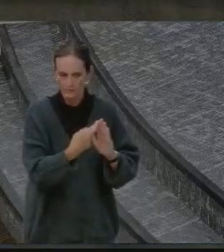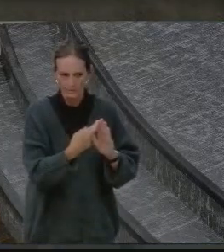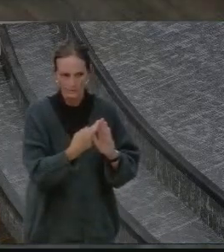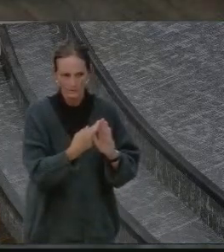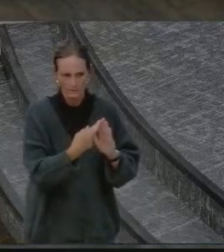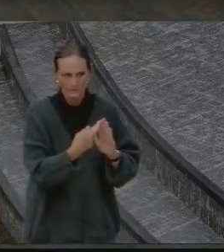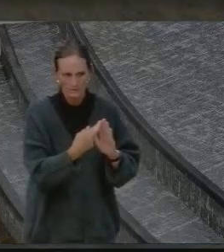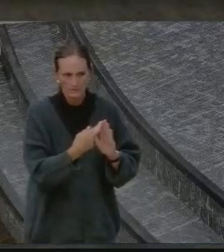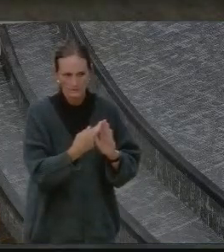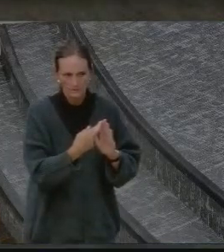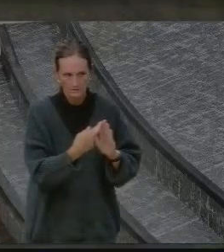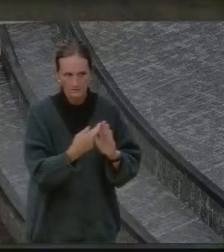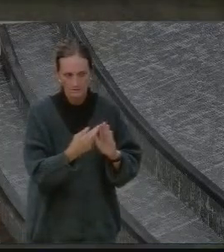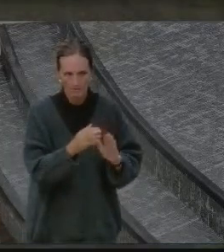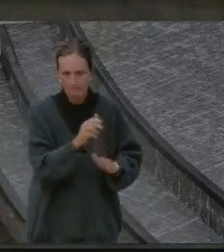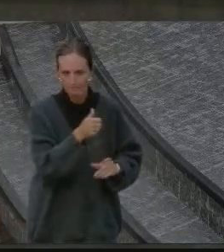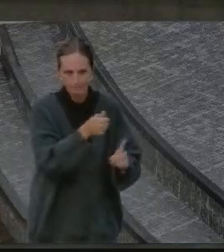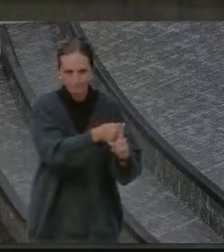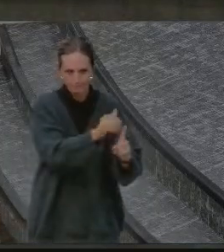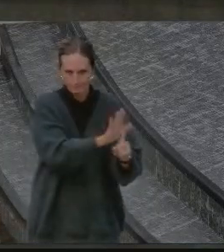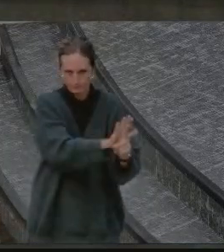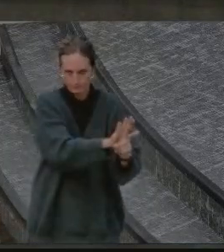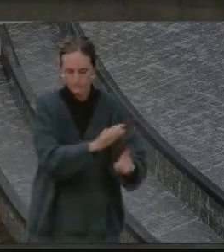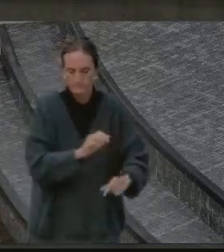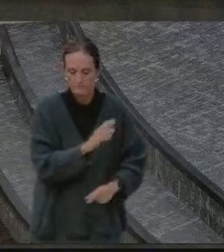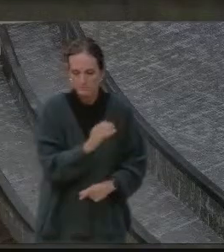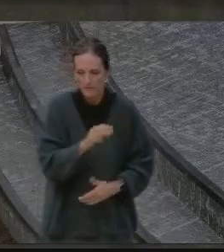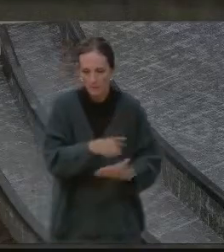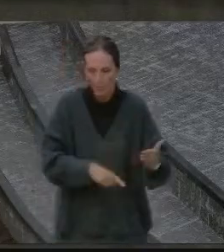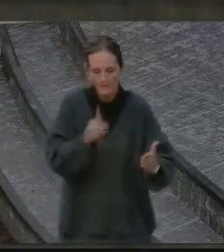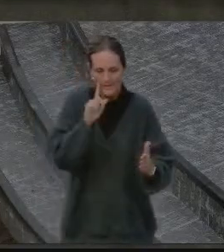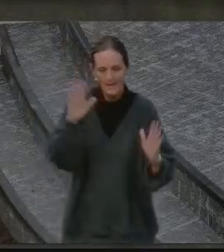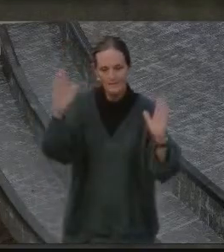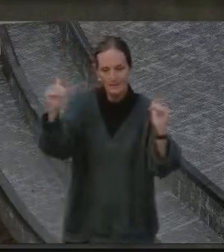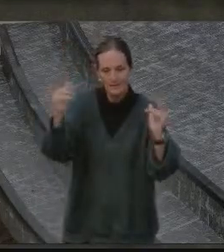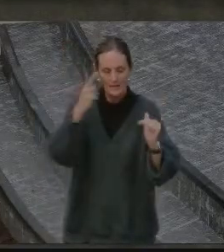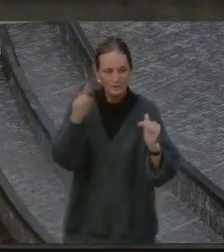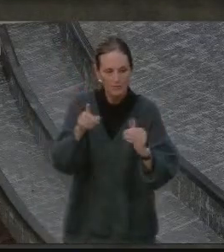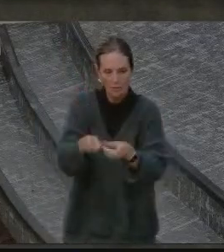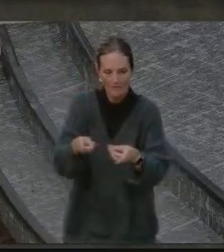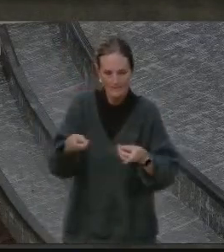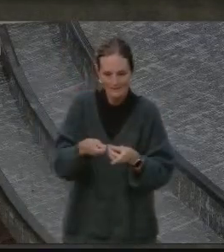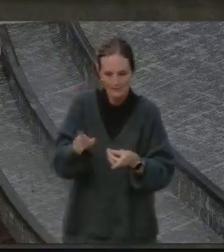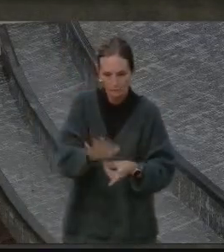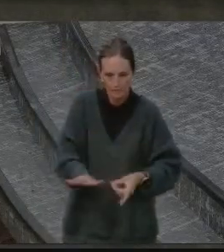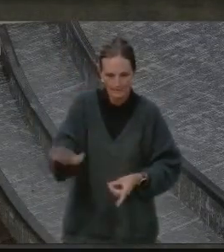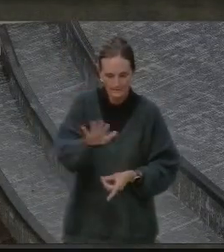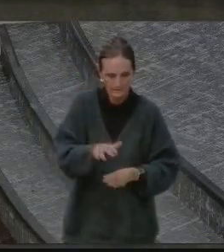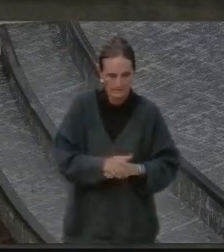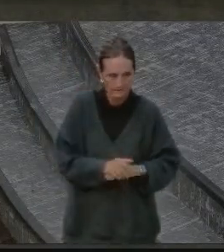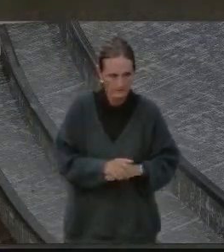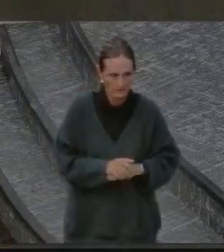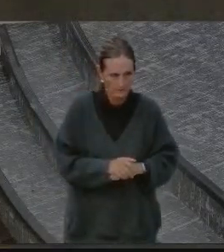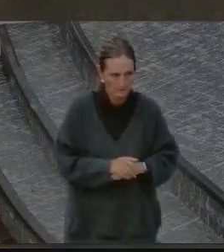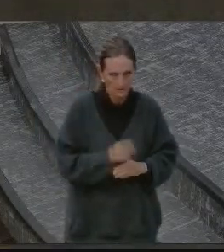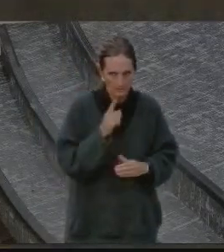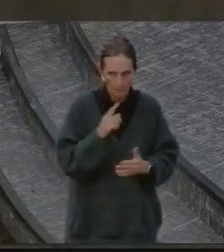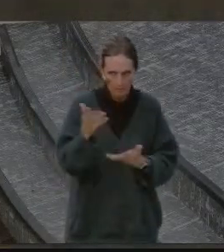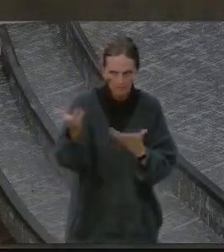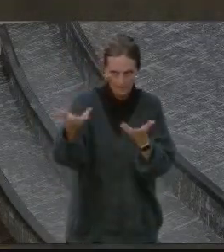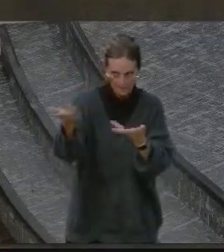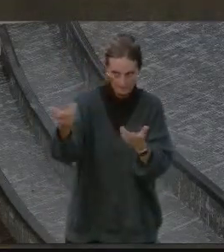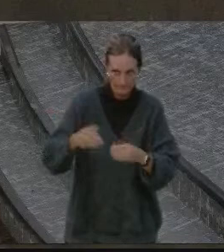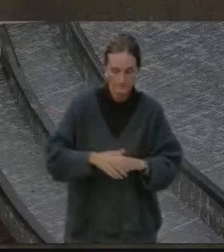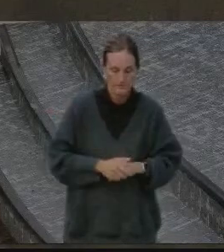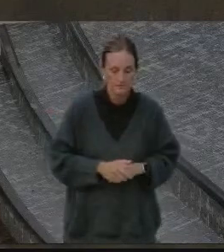the expectation for the district given you've done this? My role